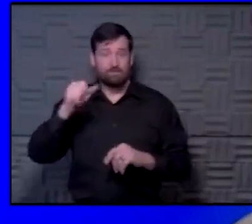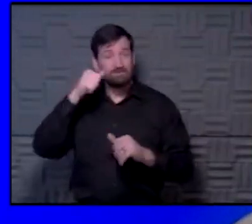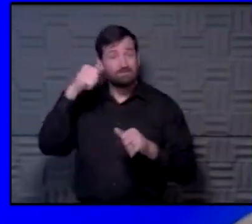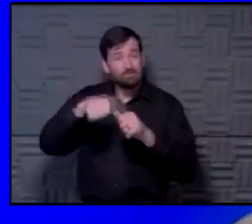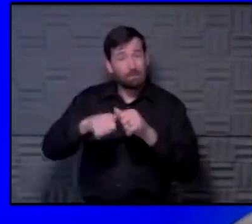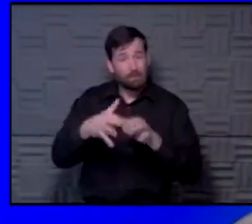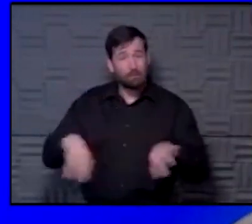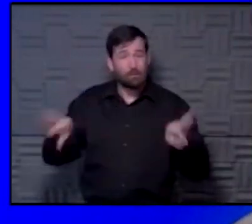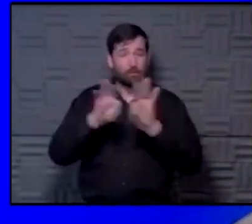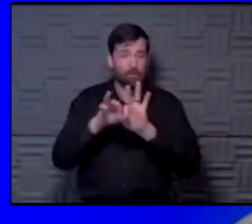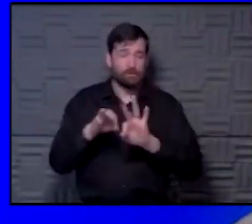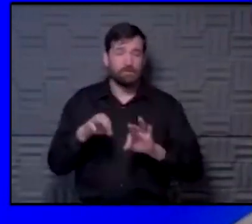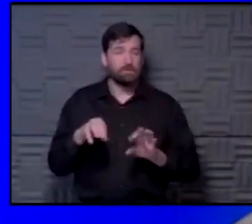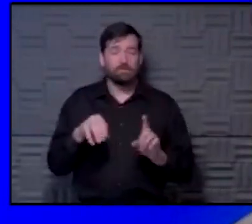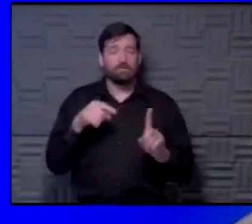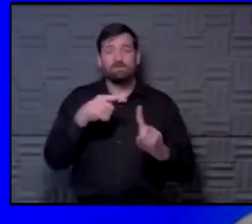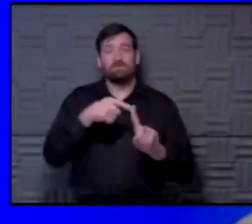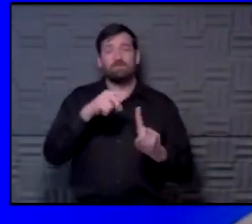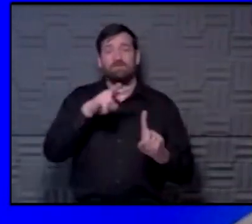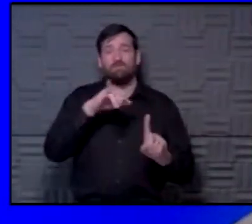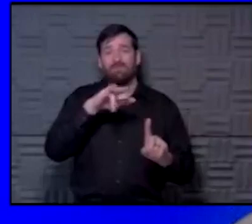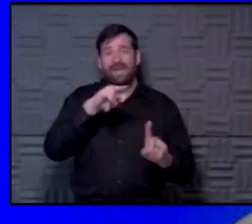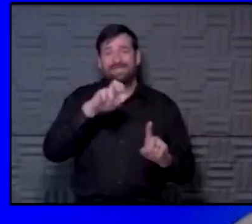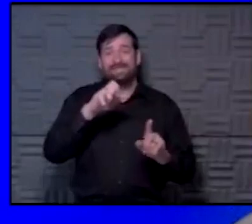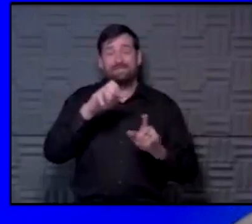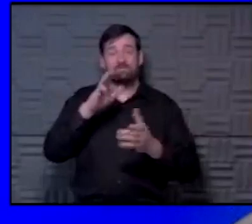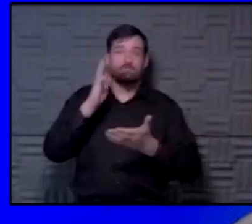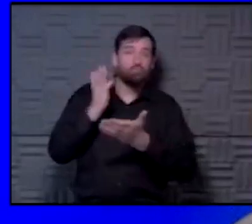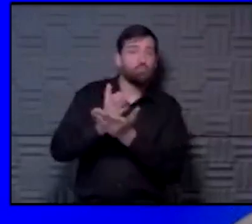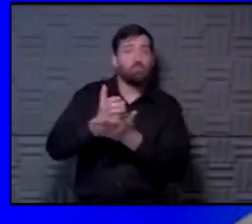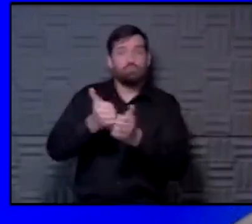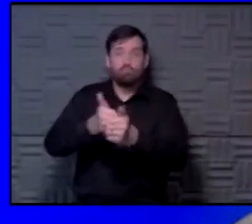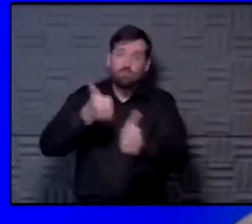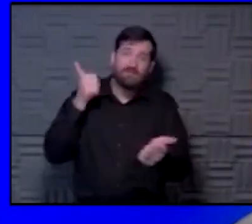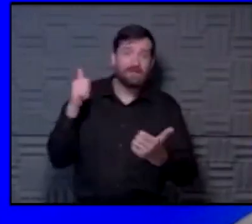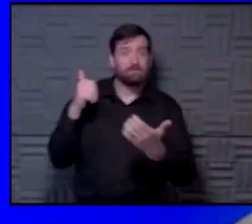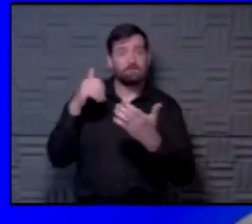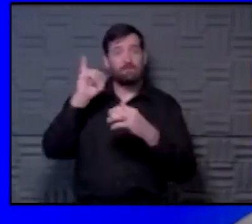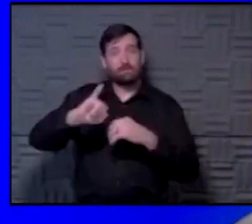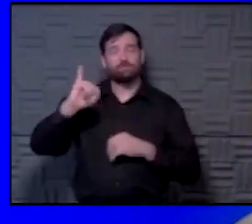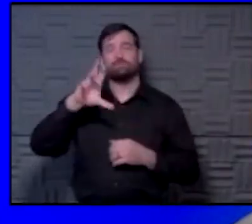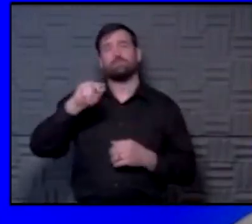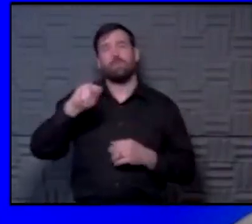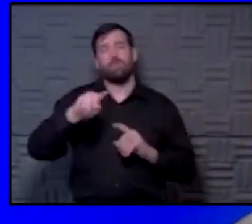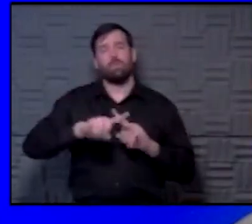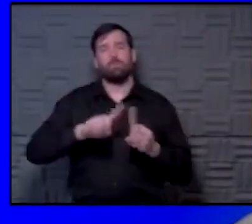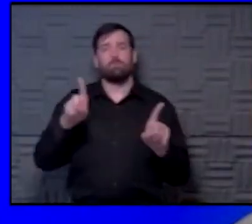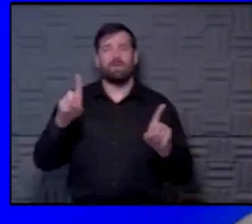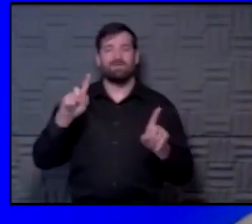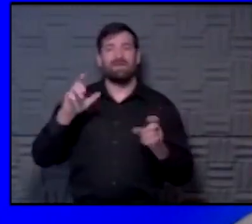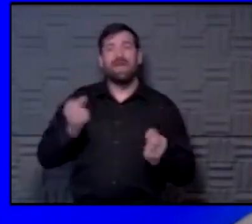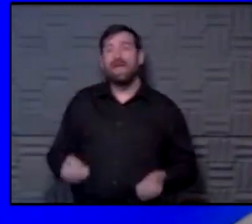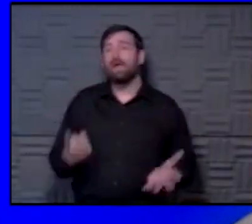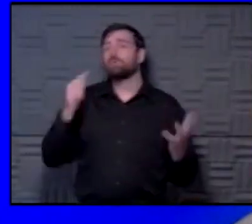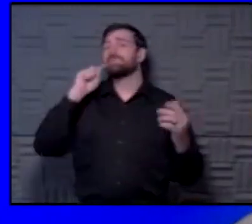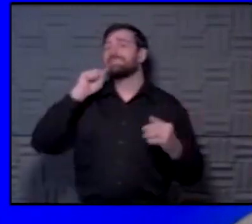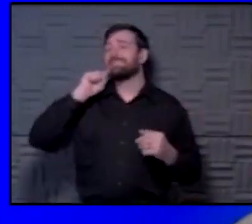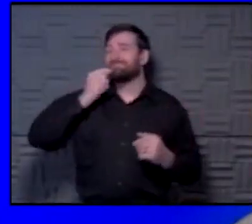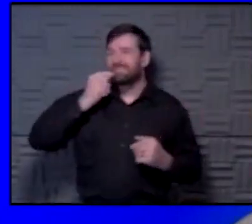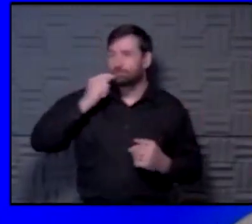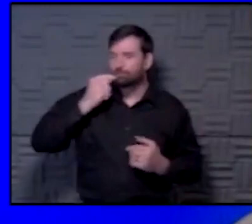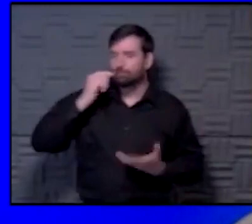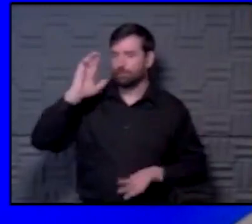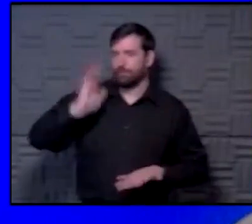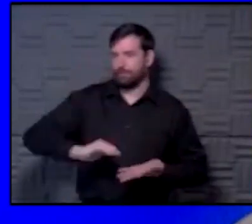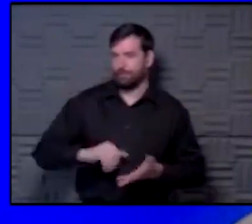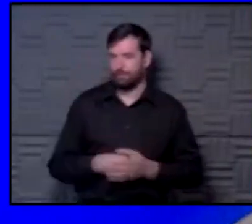is, these vaccines don't necessarily protect you from infection. What they do is decrease the severity of your overall disease.